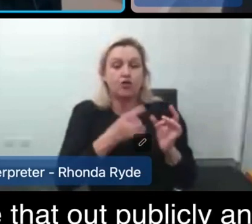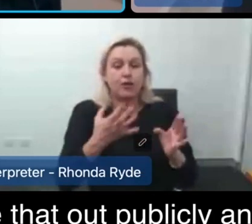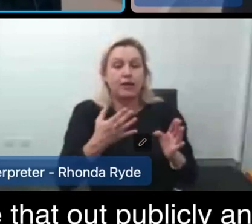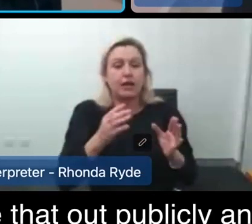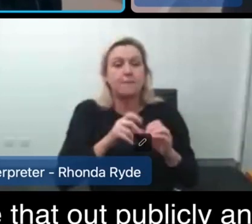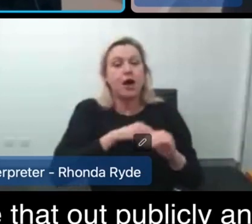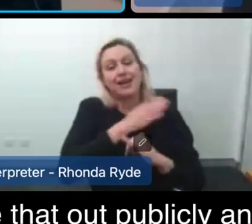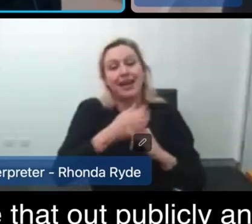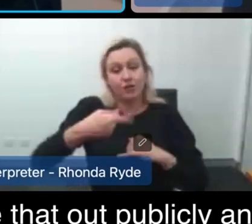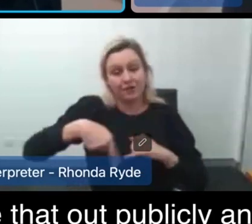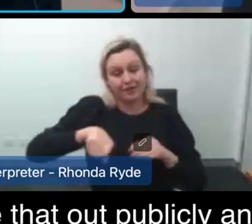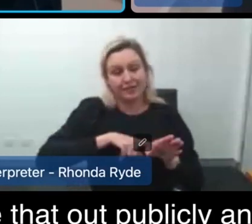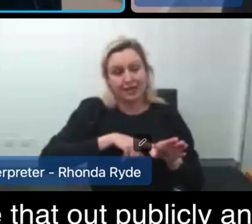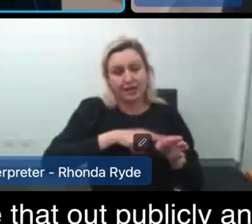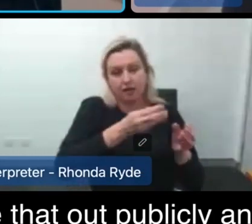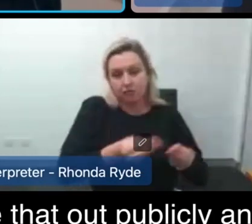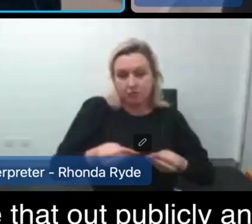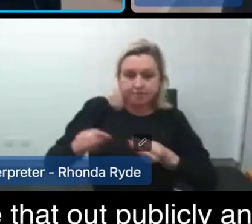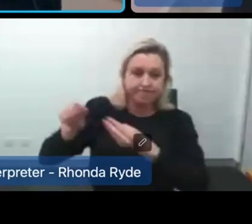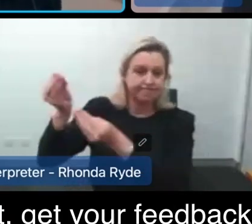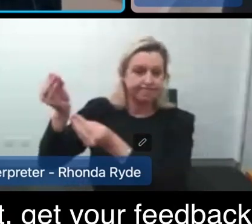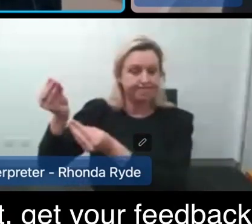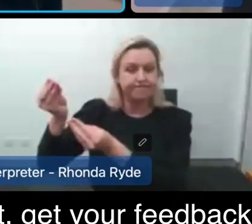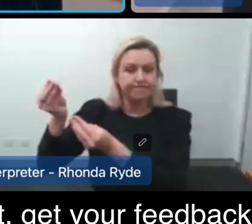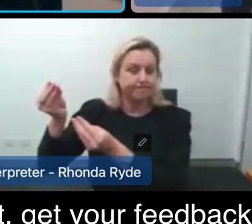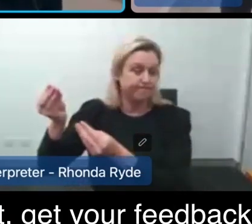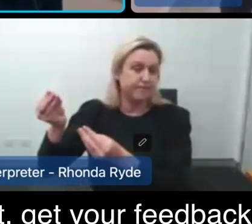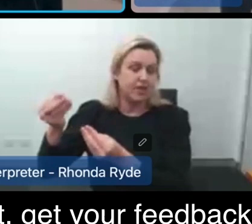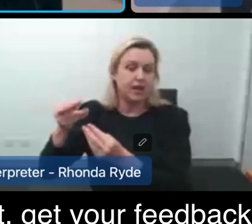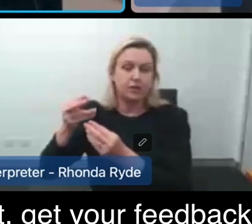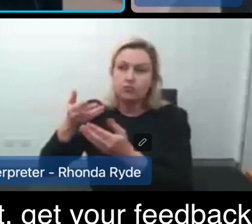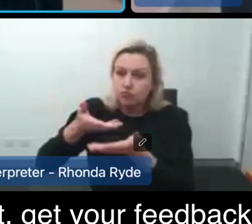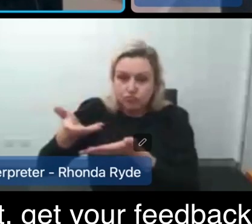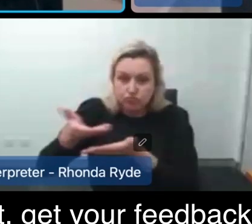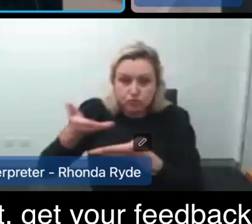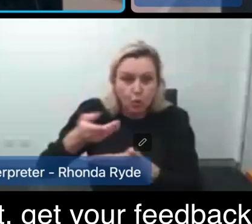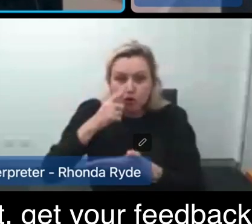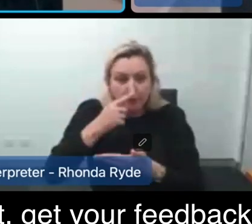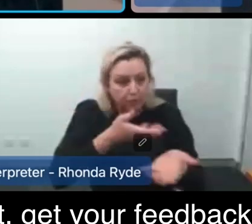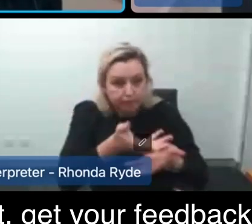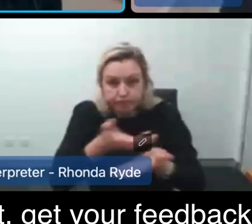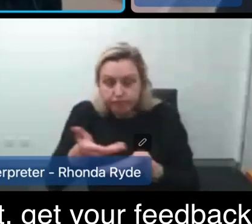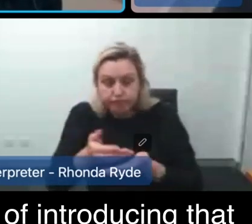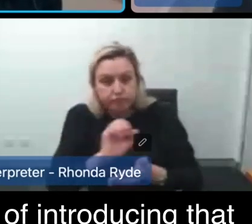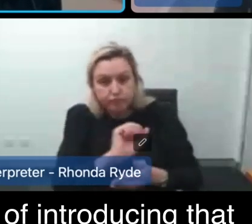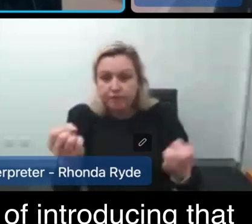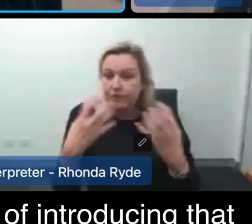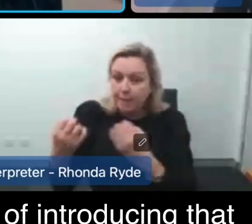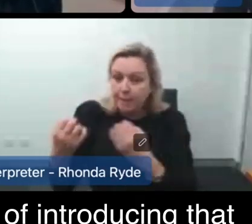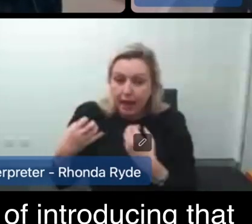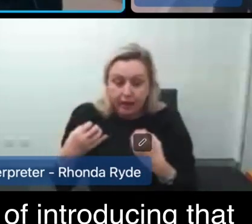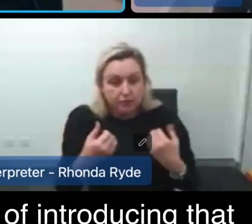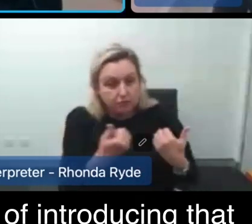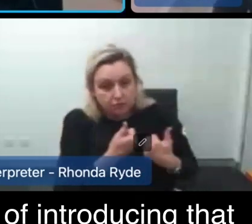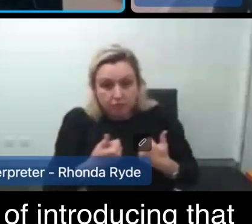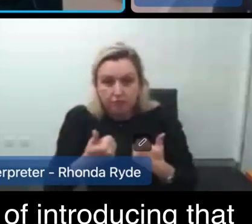year so that we can take that out publicly and really talk to people about it, get your feedback before we get